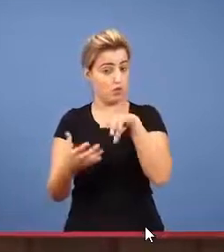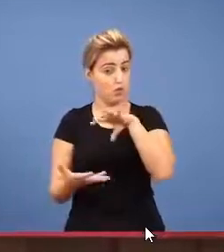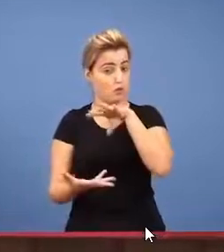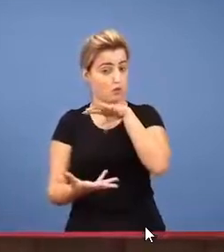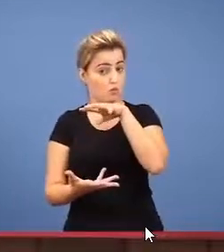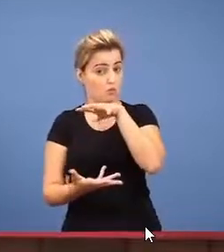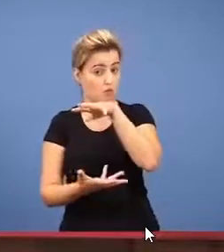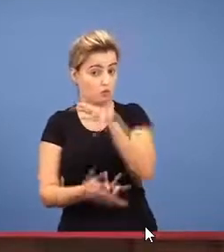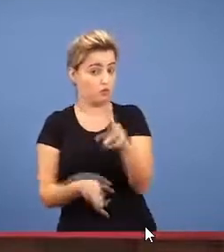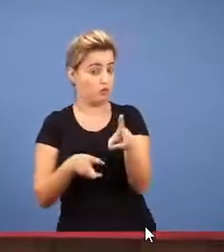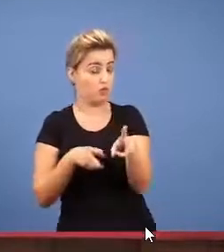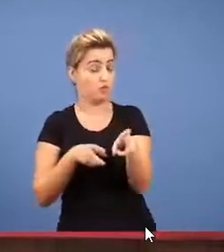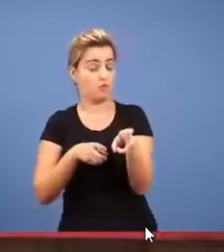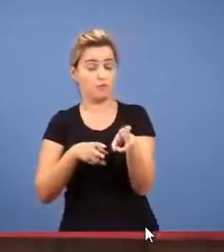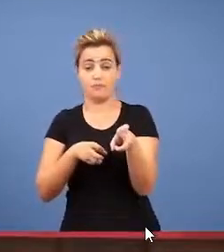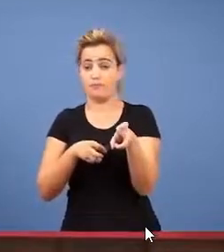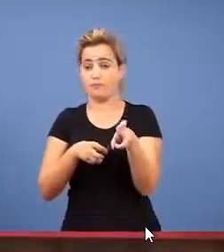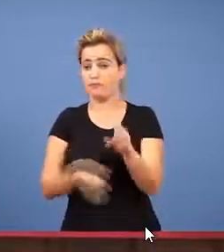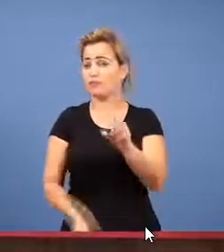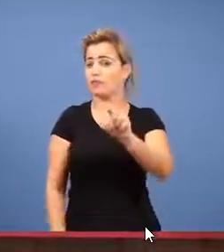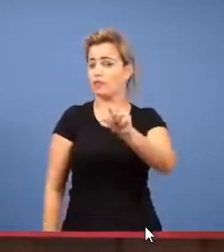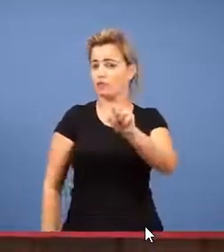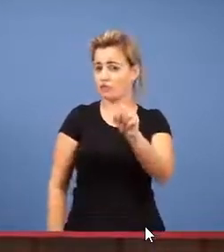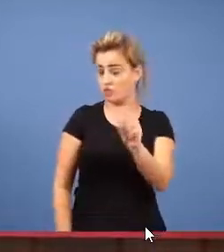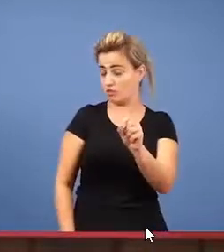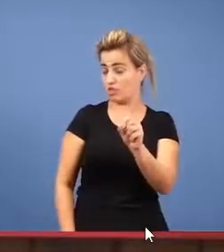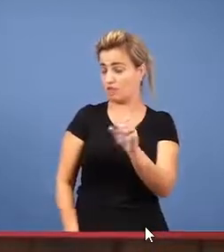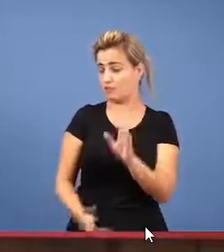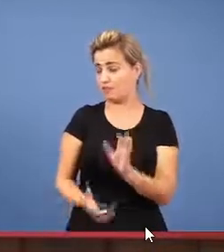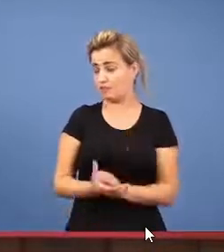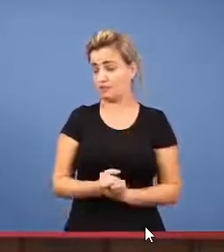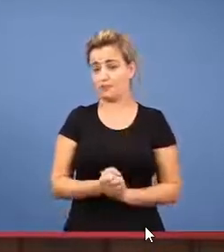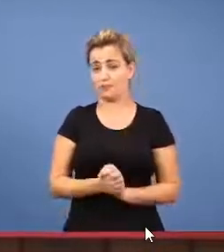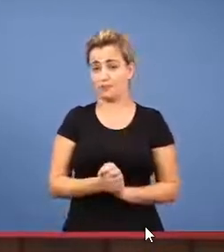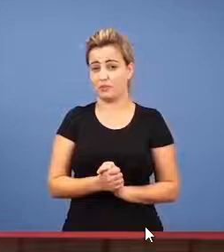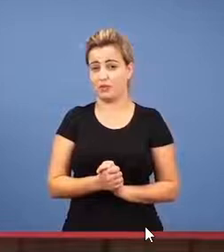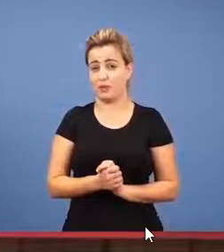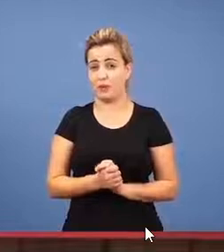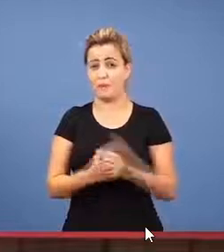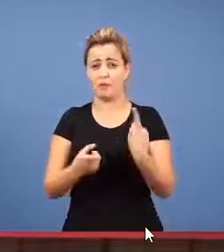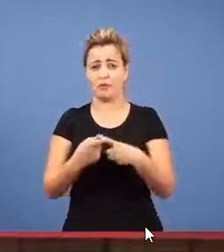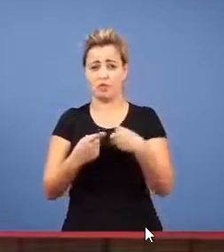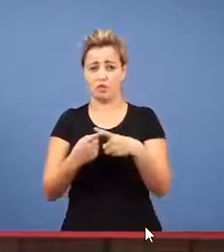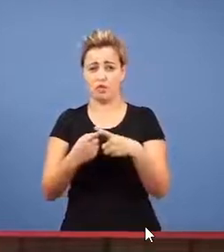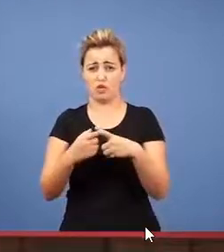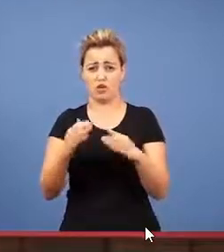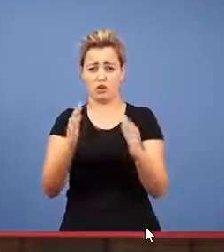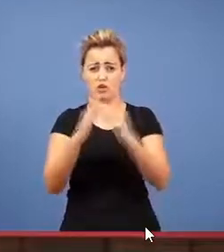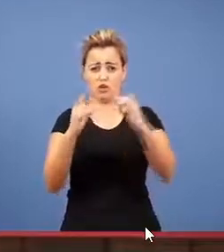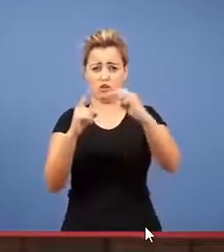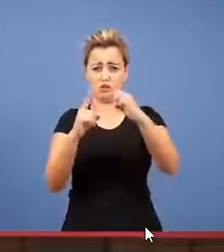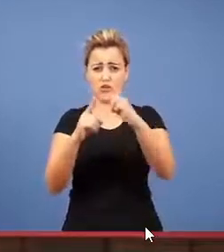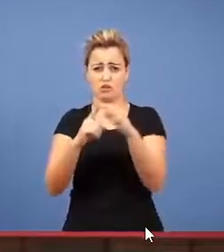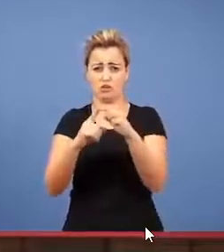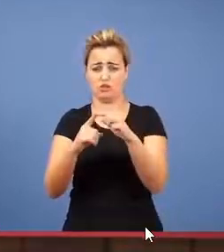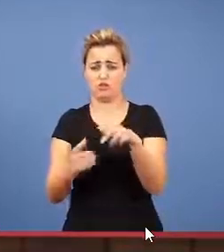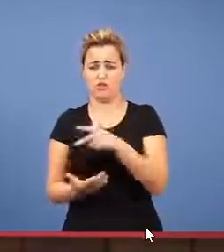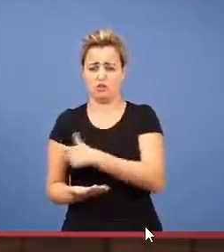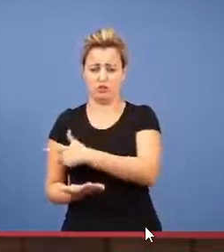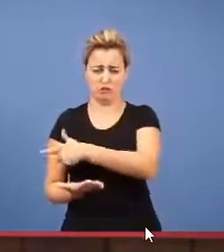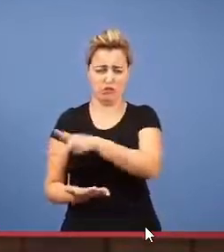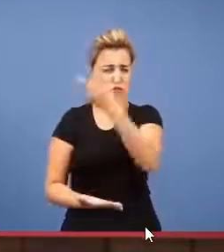brethren, the world will see one thing. They're not going to see a church, a worldly